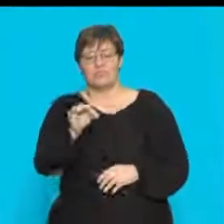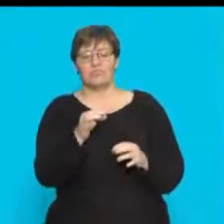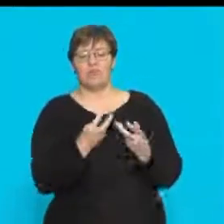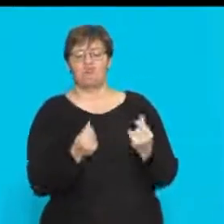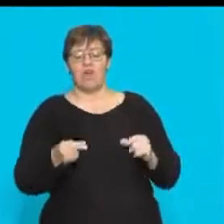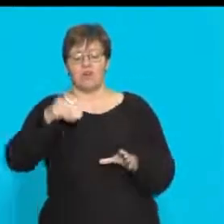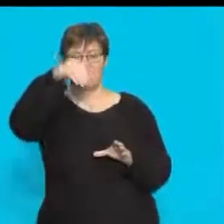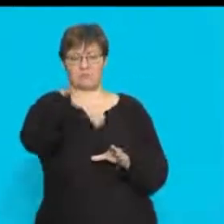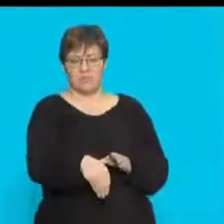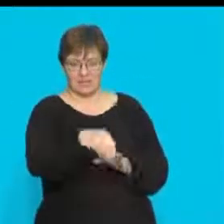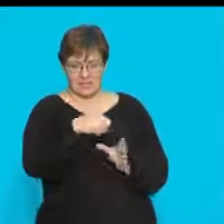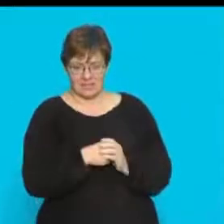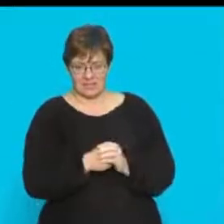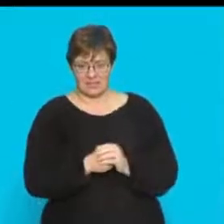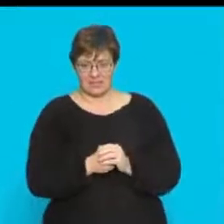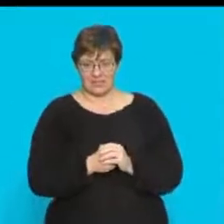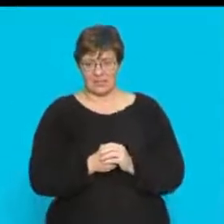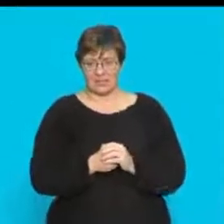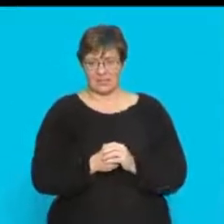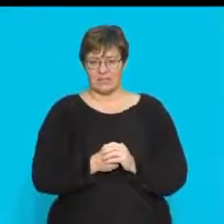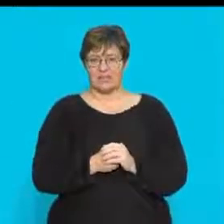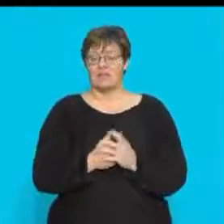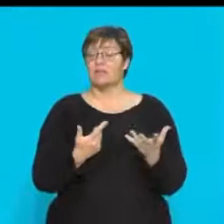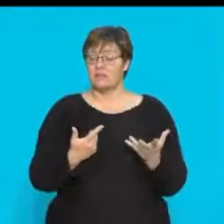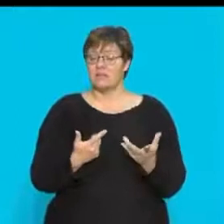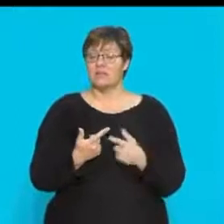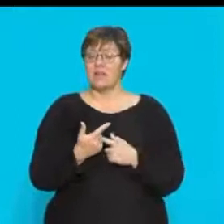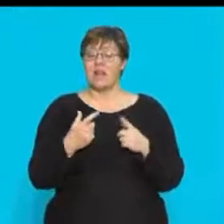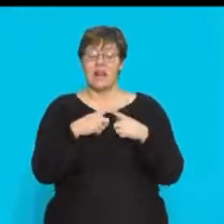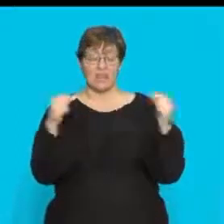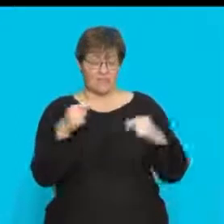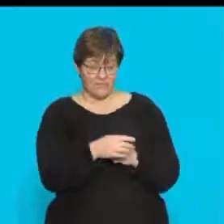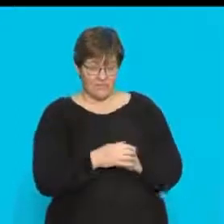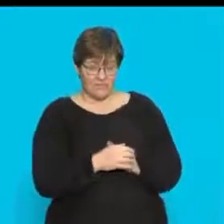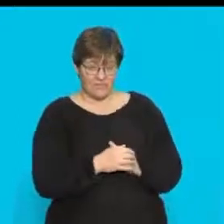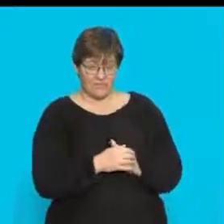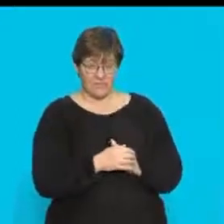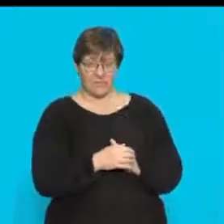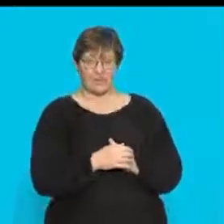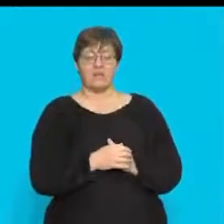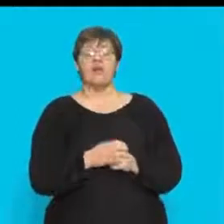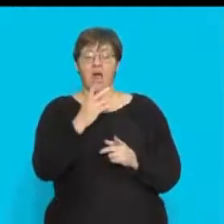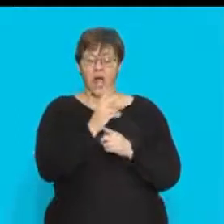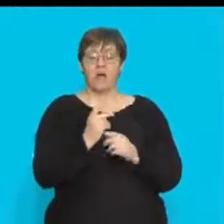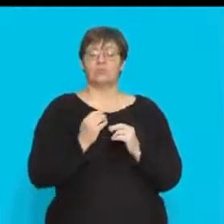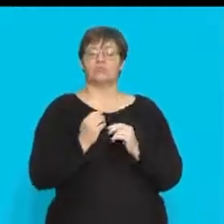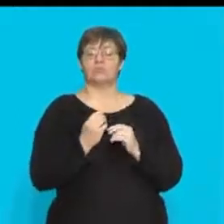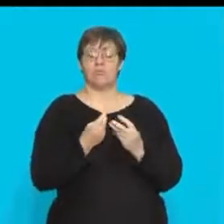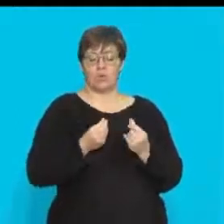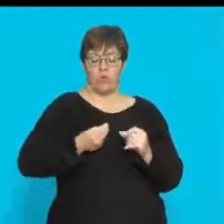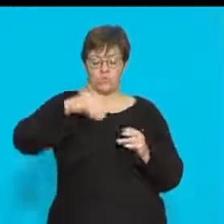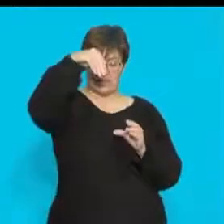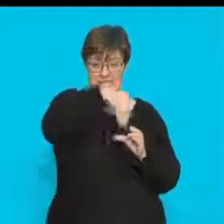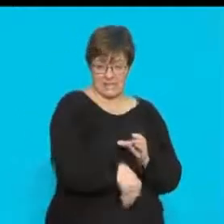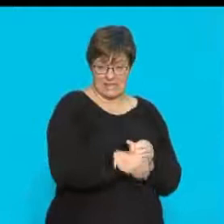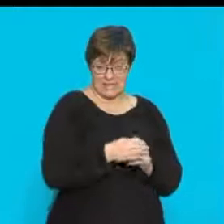plant in the ground. But actually, I cut out the step totally. I actually took the leaf, right, and I put it directly in the soil. And